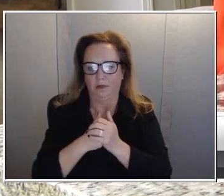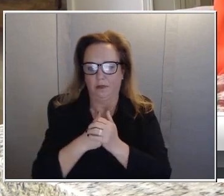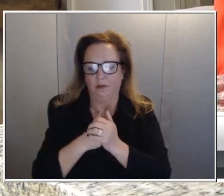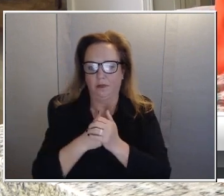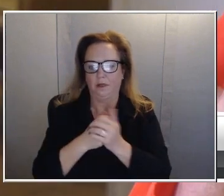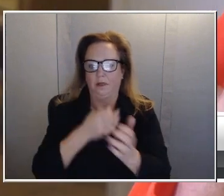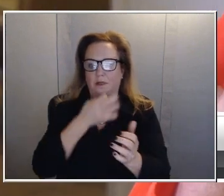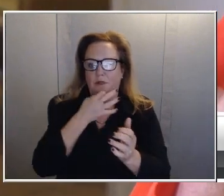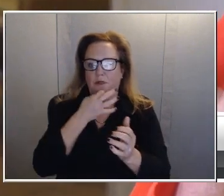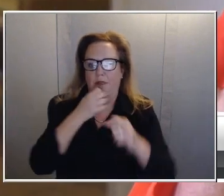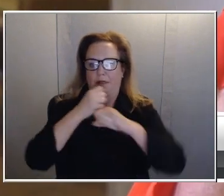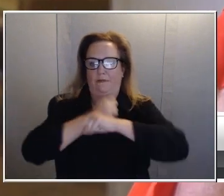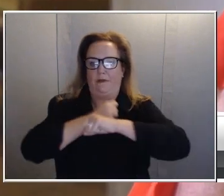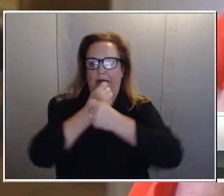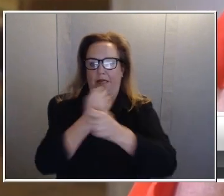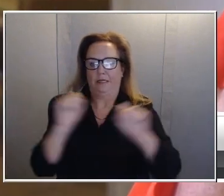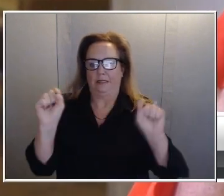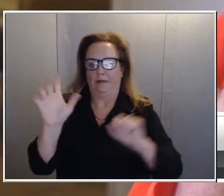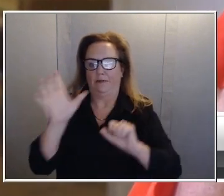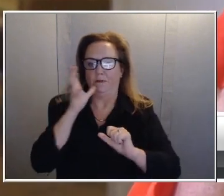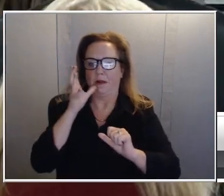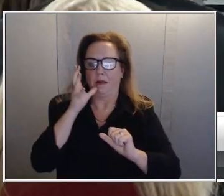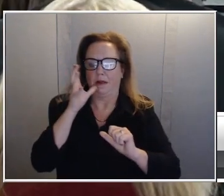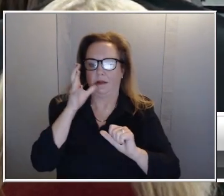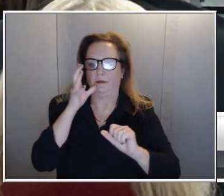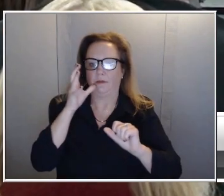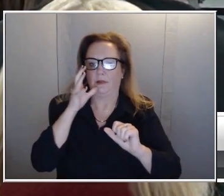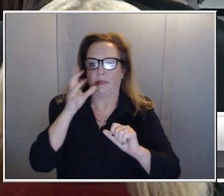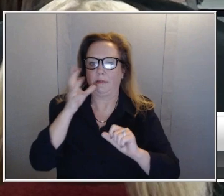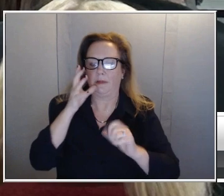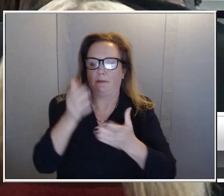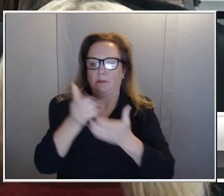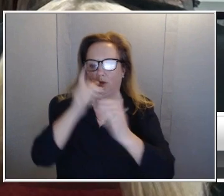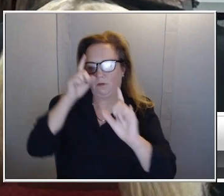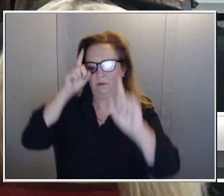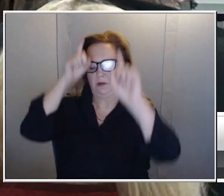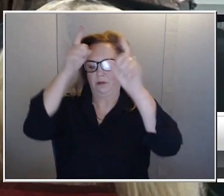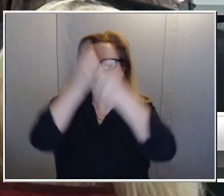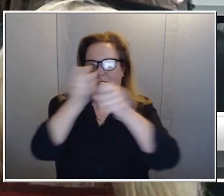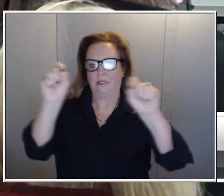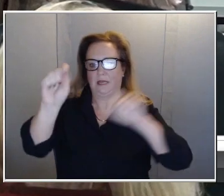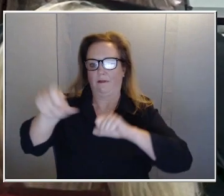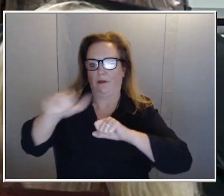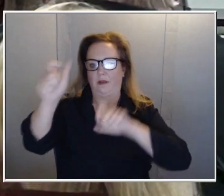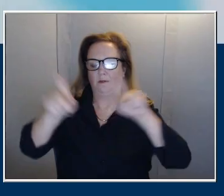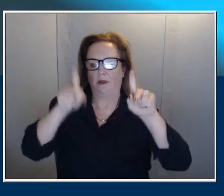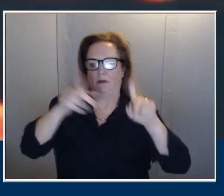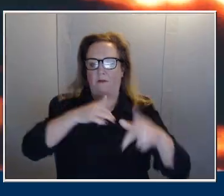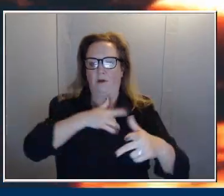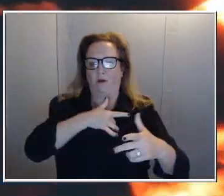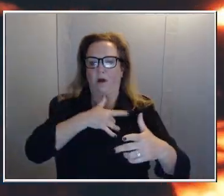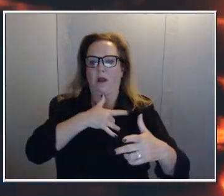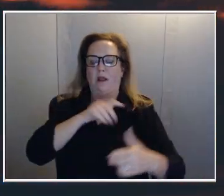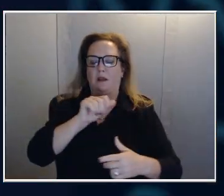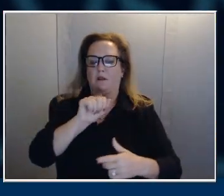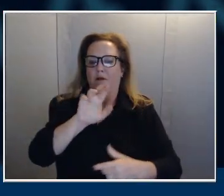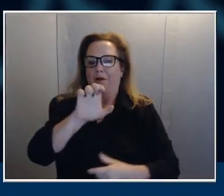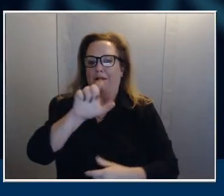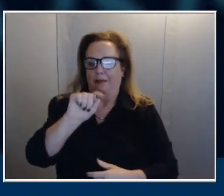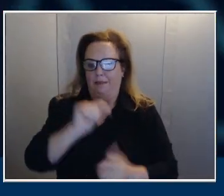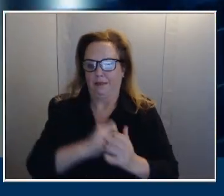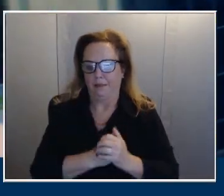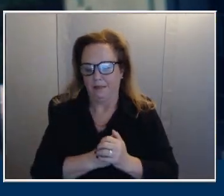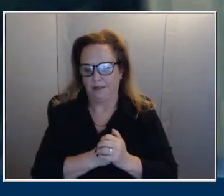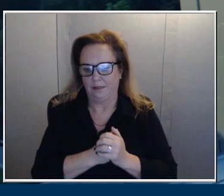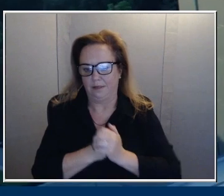the fight to save her mom, plus that mom's new mission to save others from cardiac arrest.